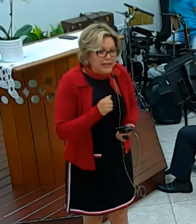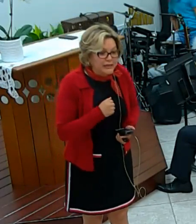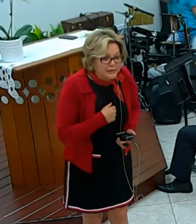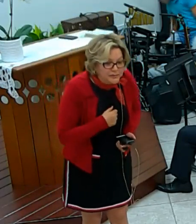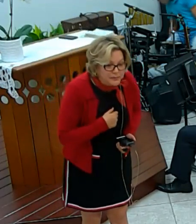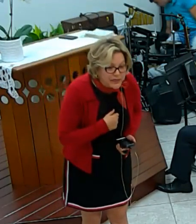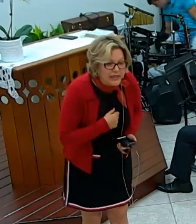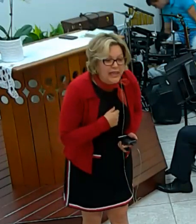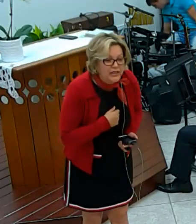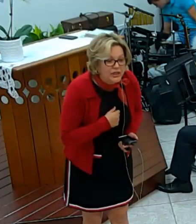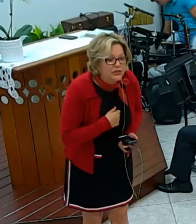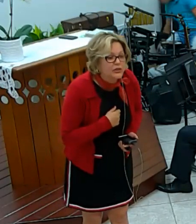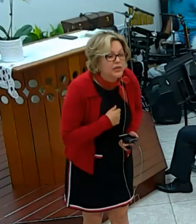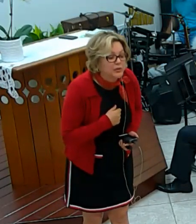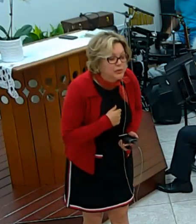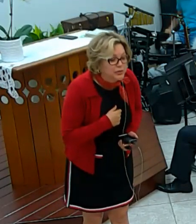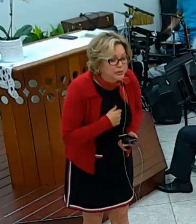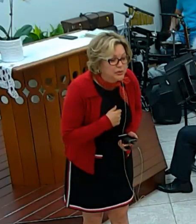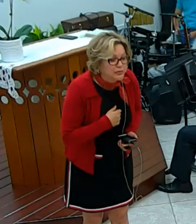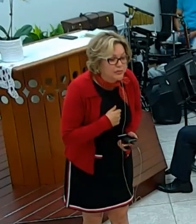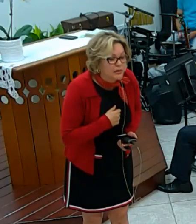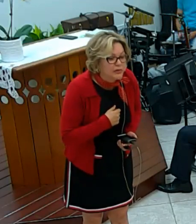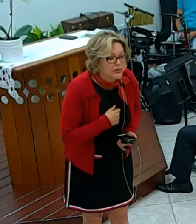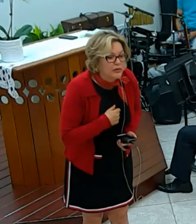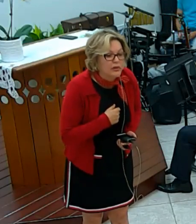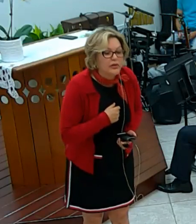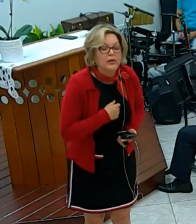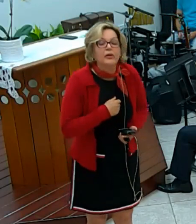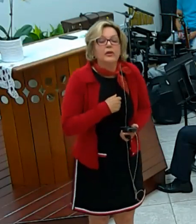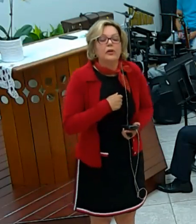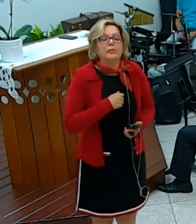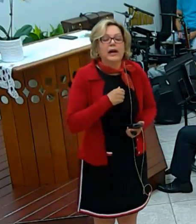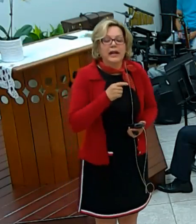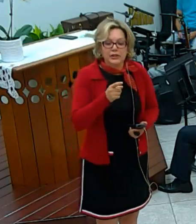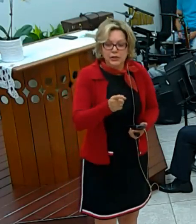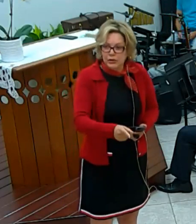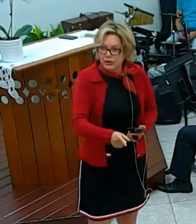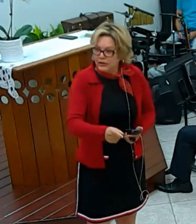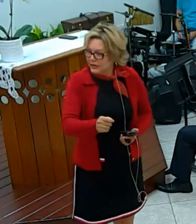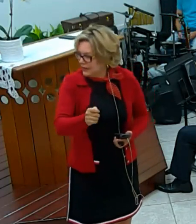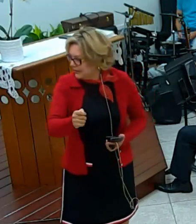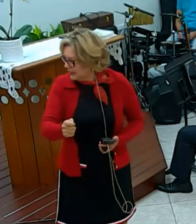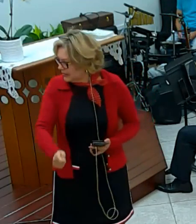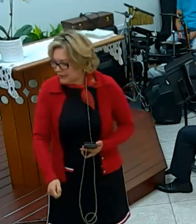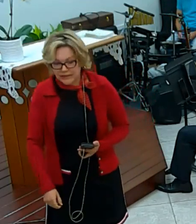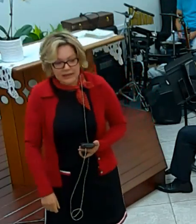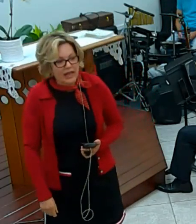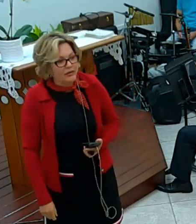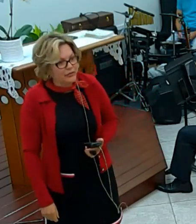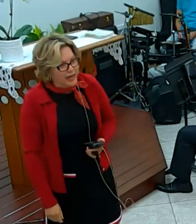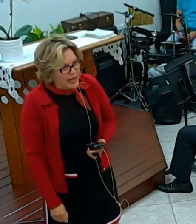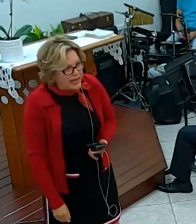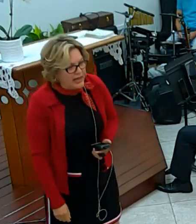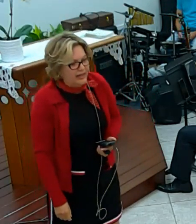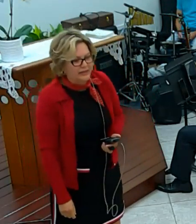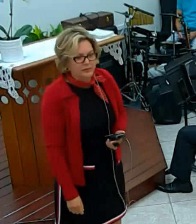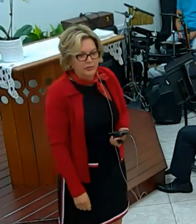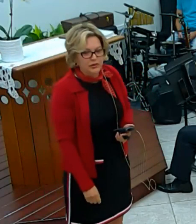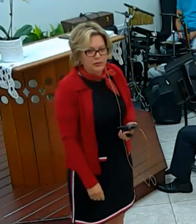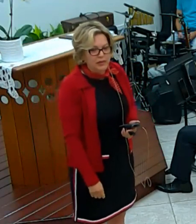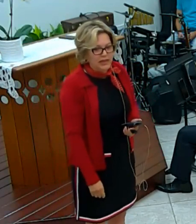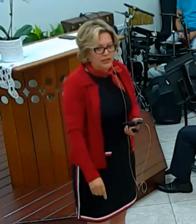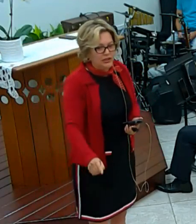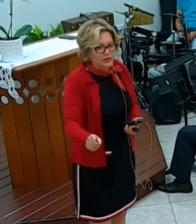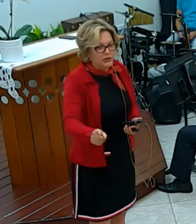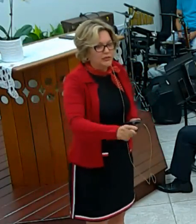Did Jesus come to the world to? Why Jesus came to the world? To